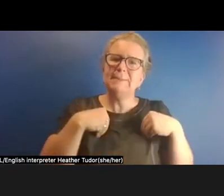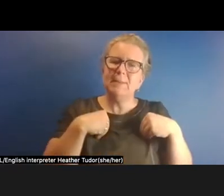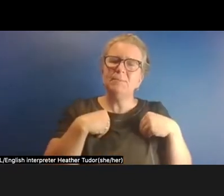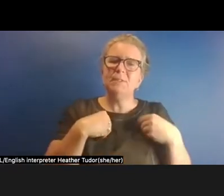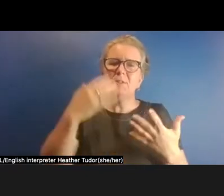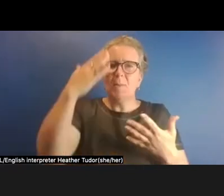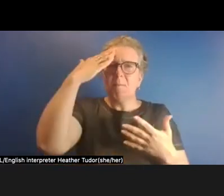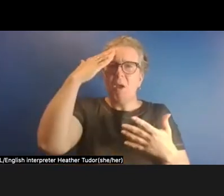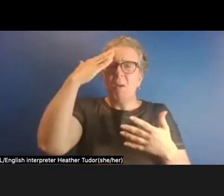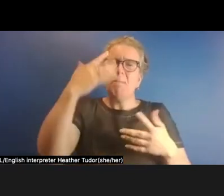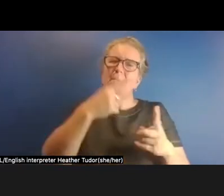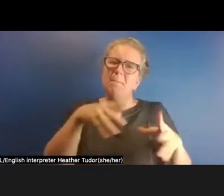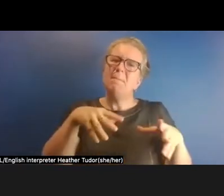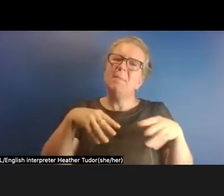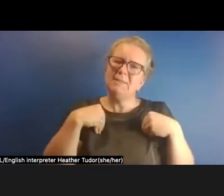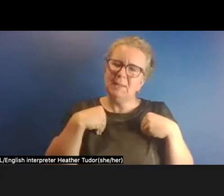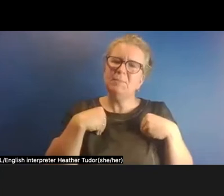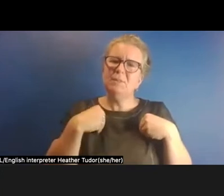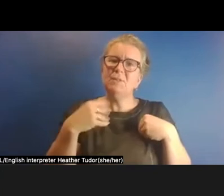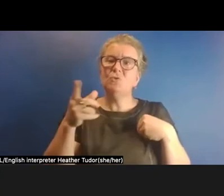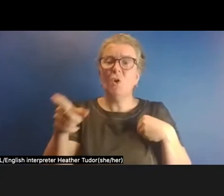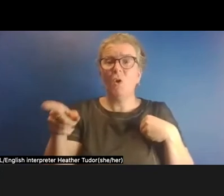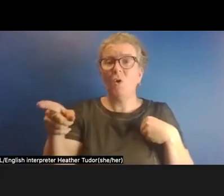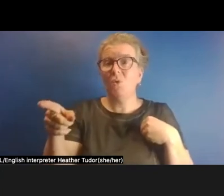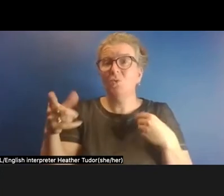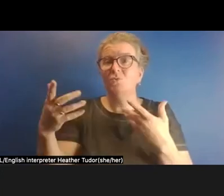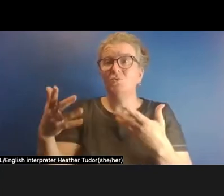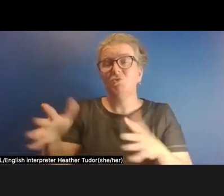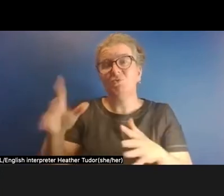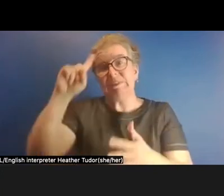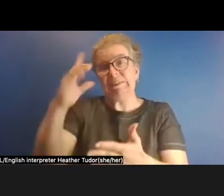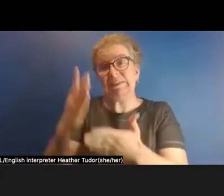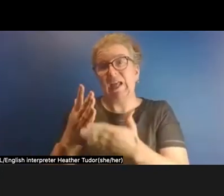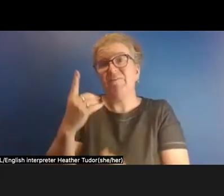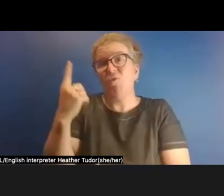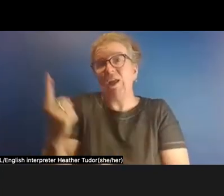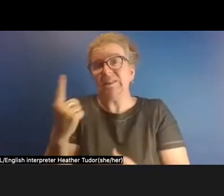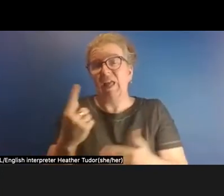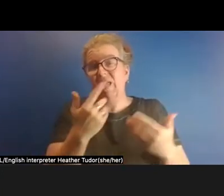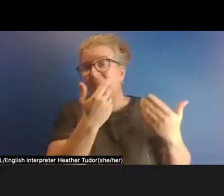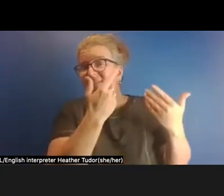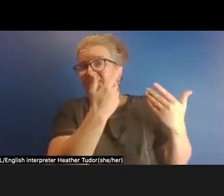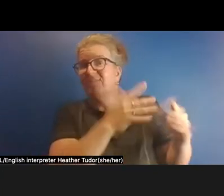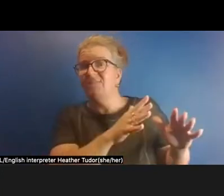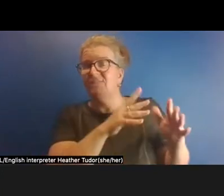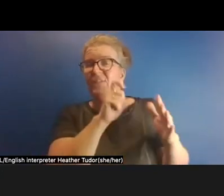you kind of go outside of your caste and you make the decisions for yourself, your family will always be there no matter